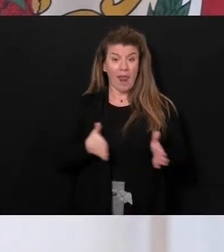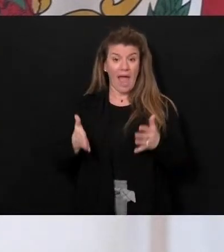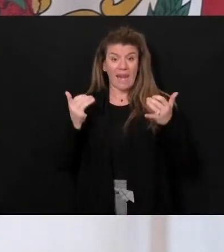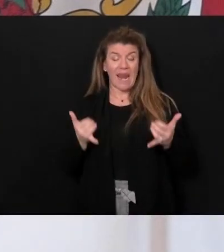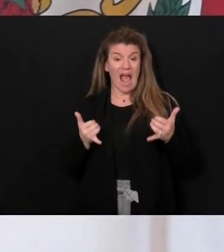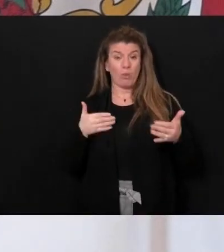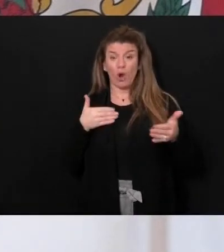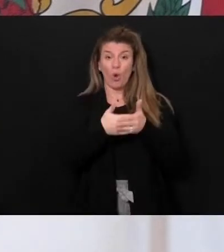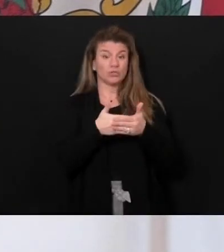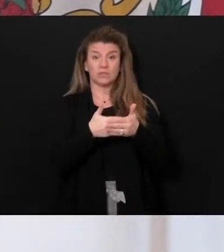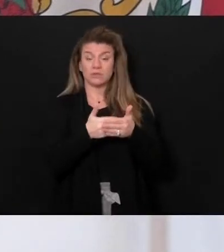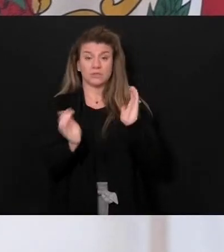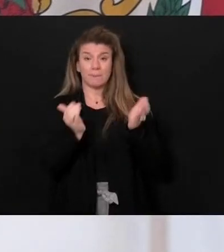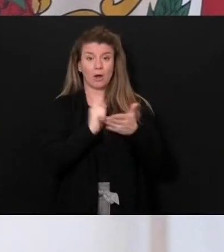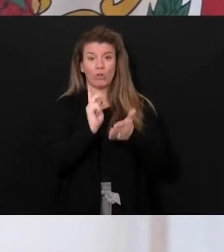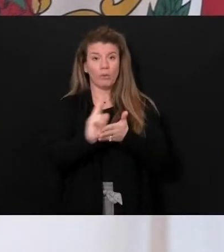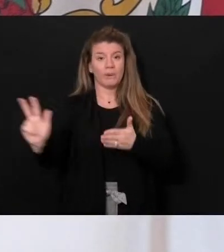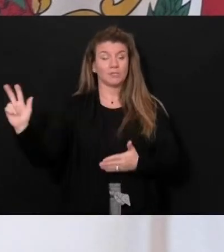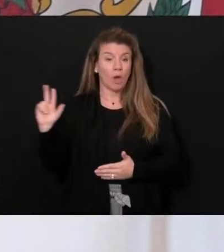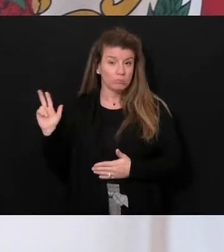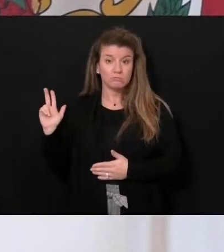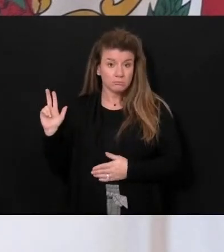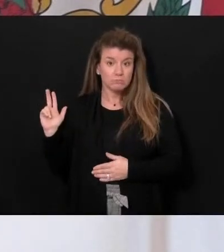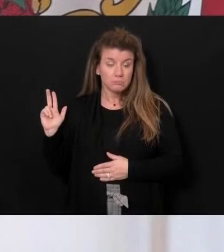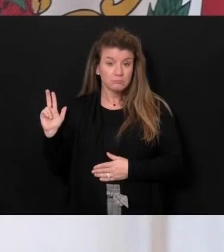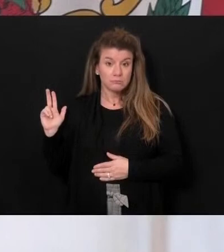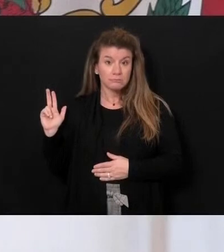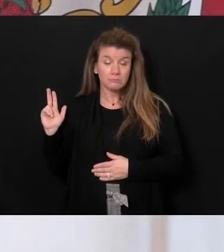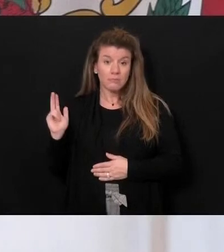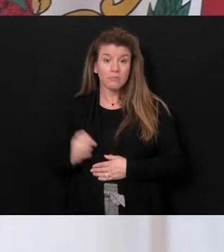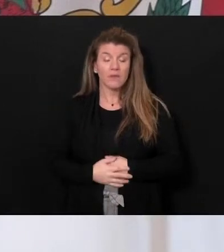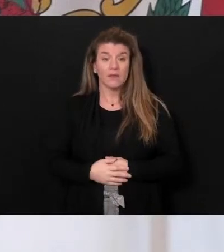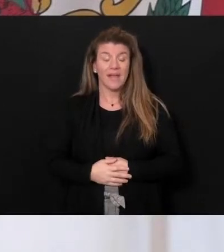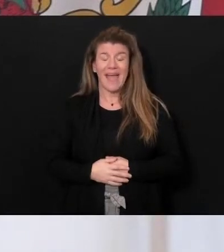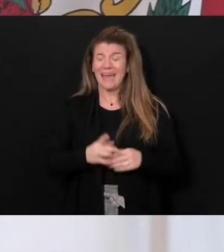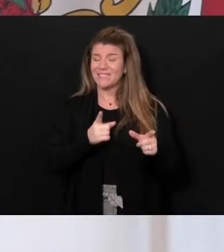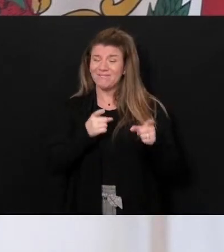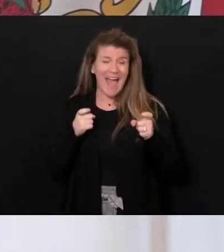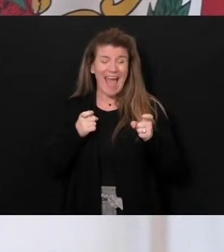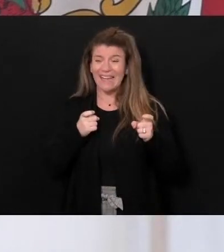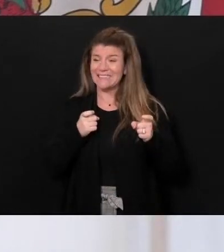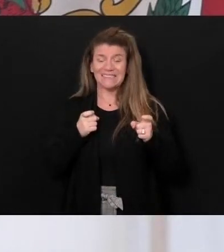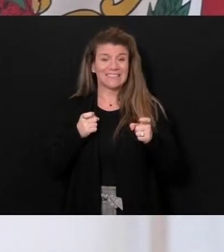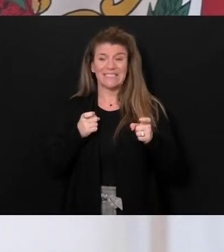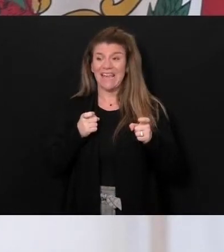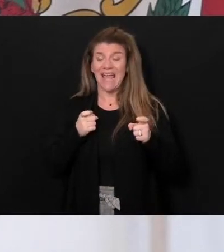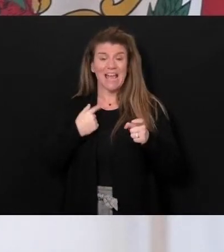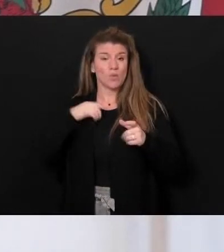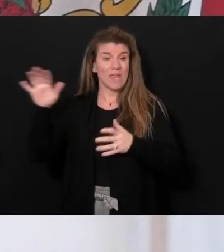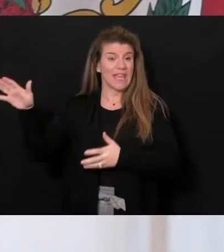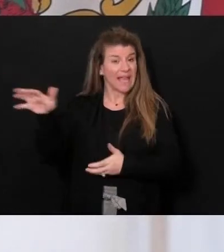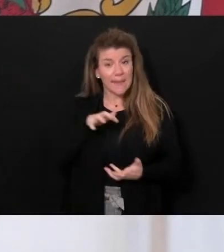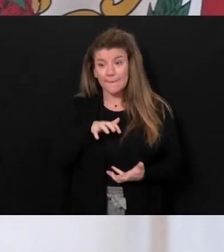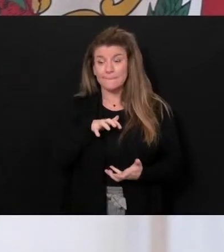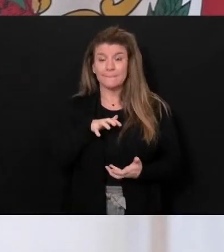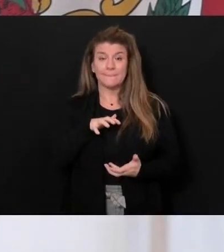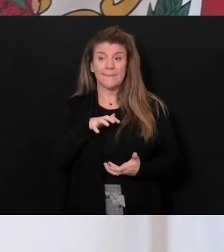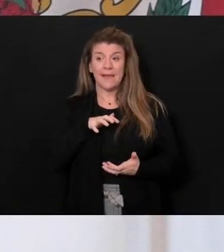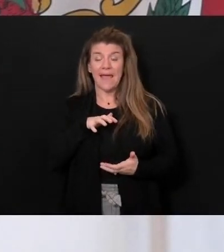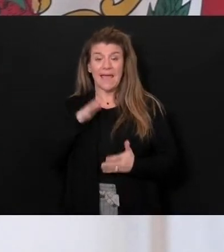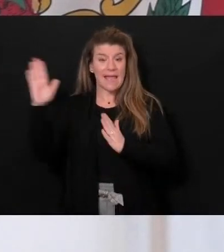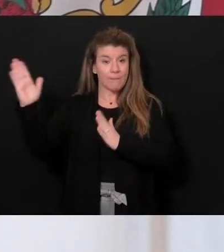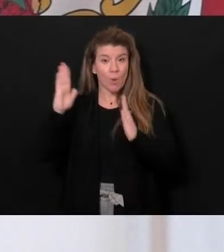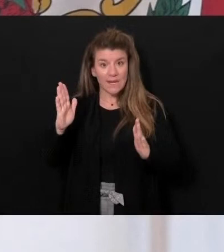now than we were 3 weeks ago. And, you know, Mark, as fast as we can double back, you know, we're